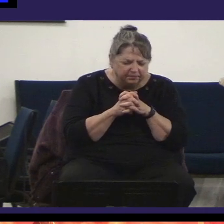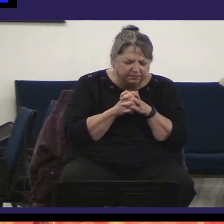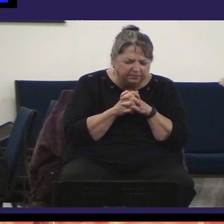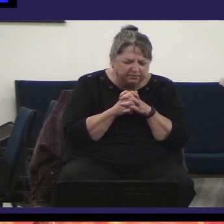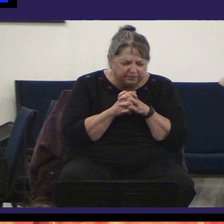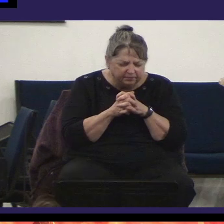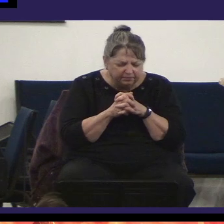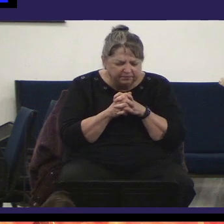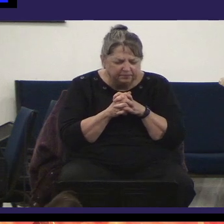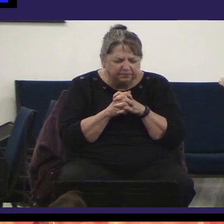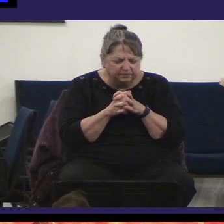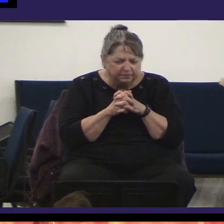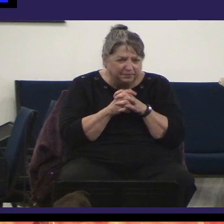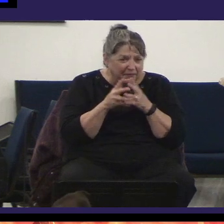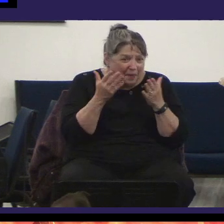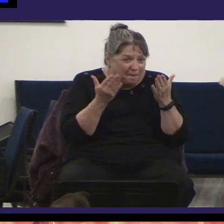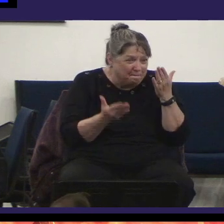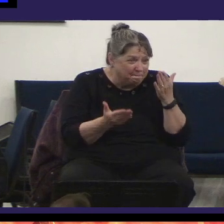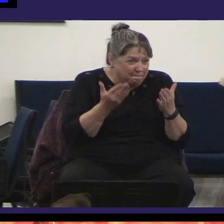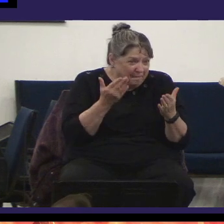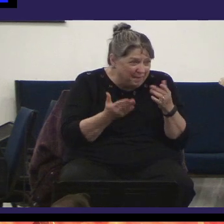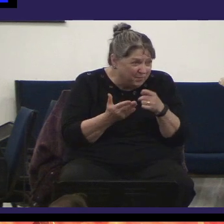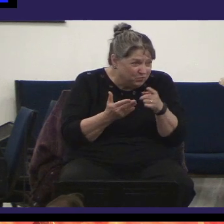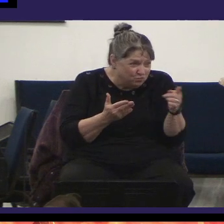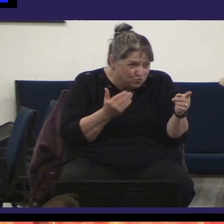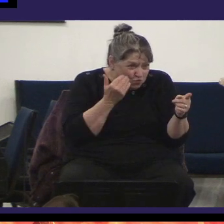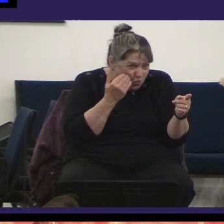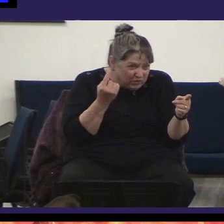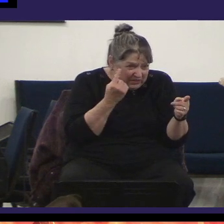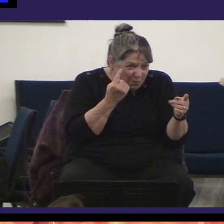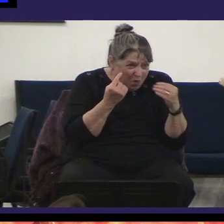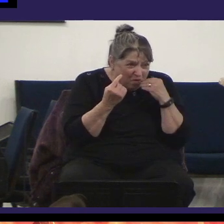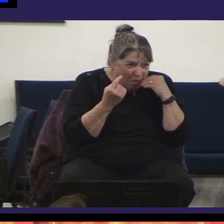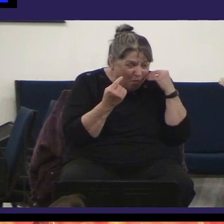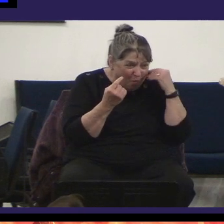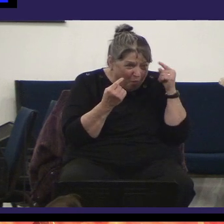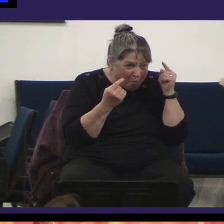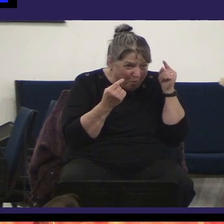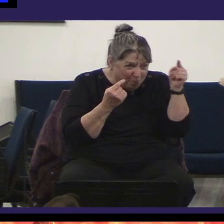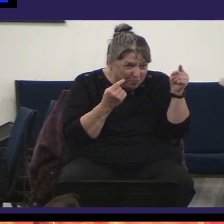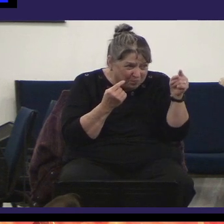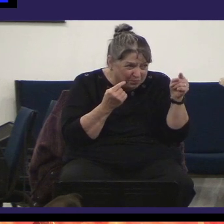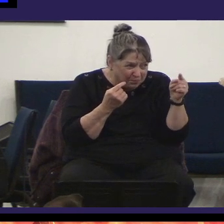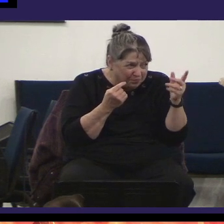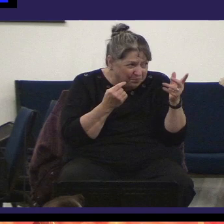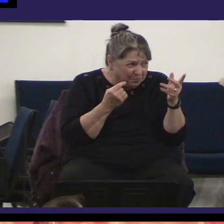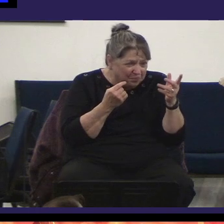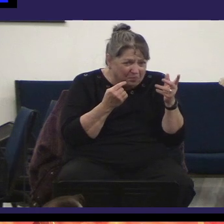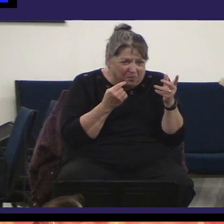Maybe it's someone at home right now. Maybe it's someone hearing this message right now. You weren't